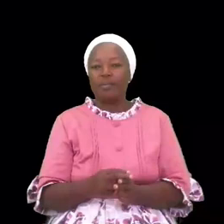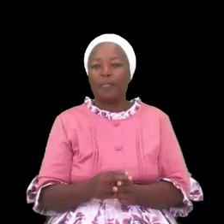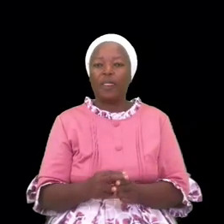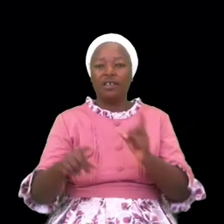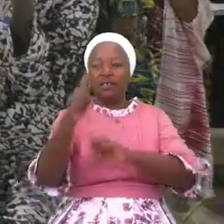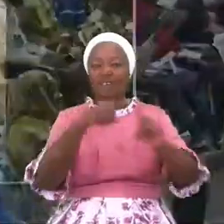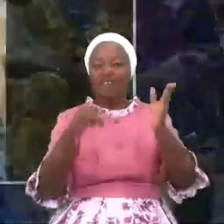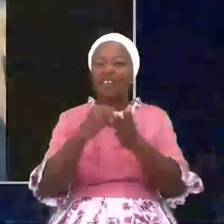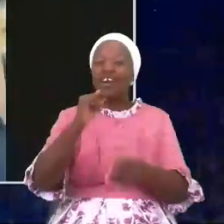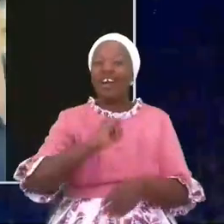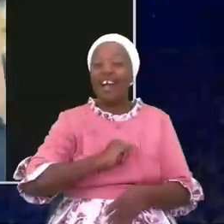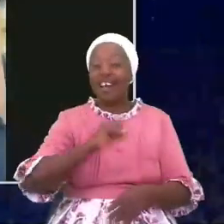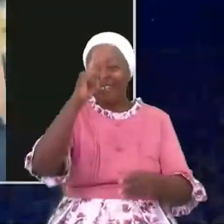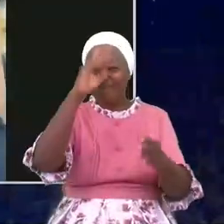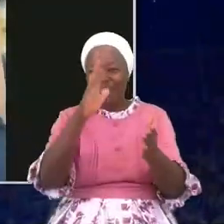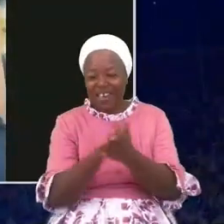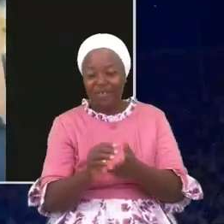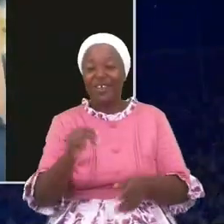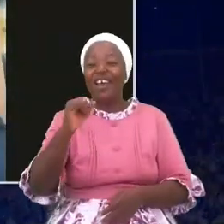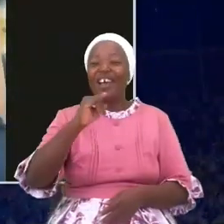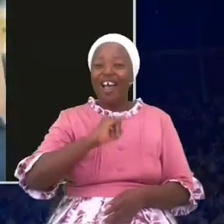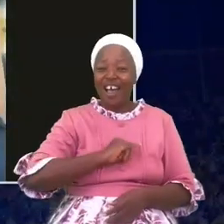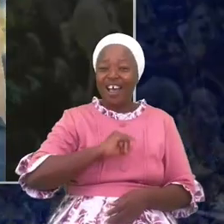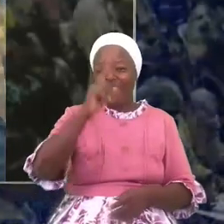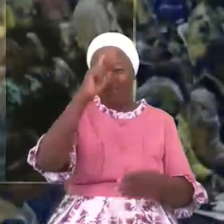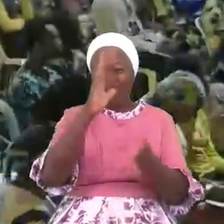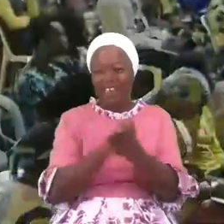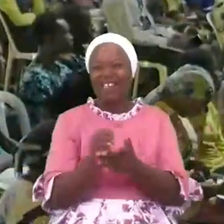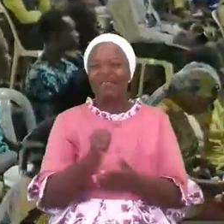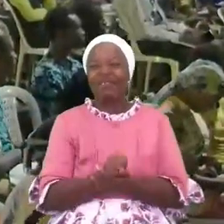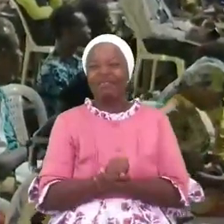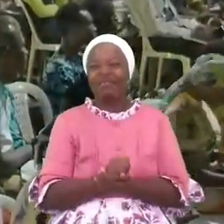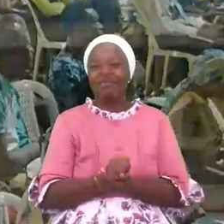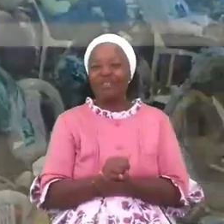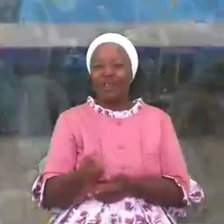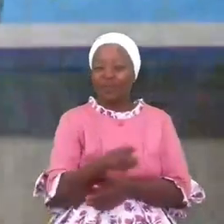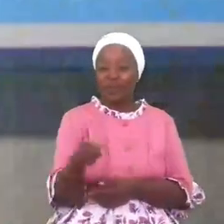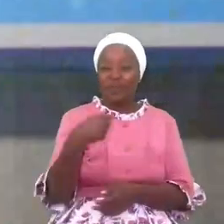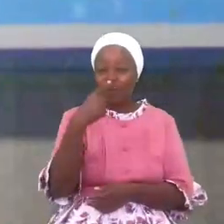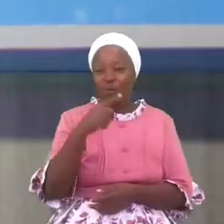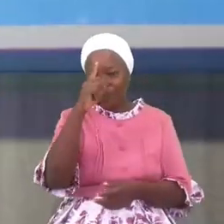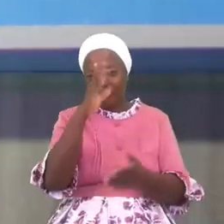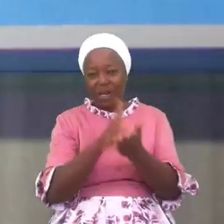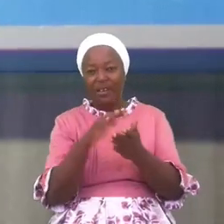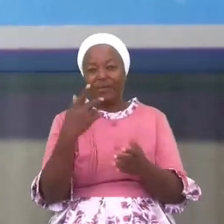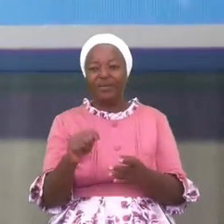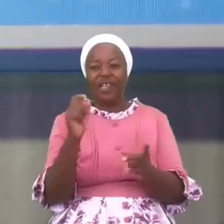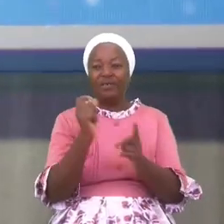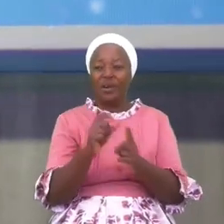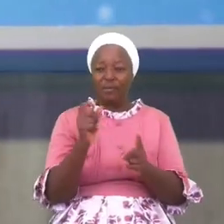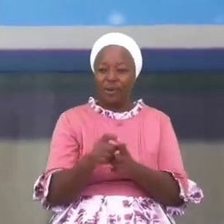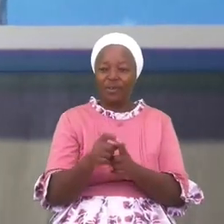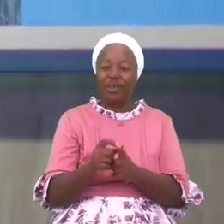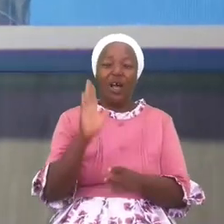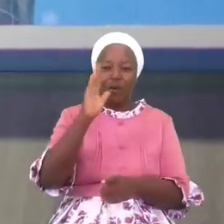I believe. Those who believe the report will have the power, the